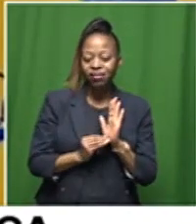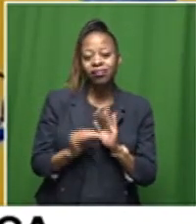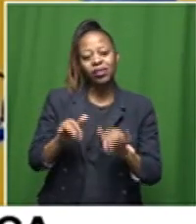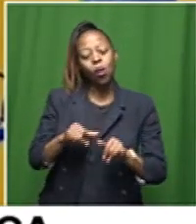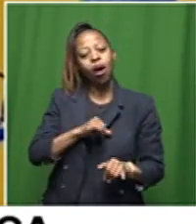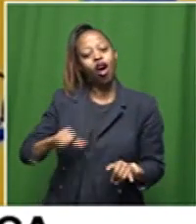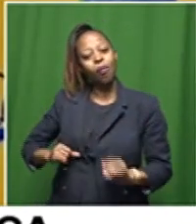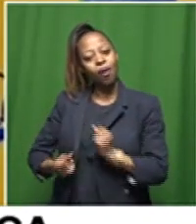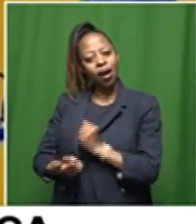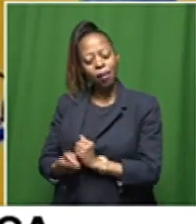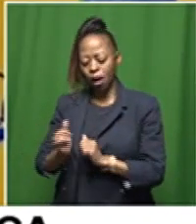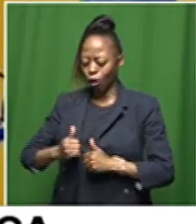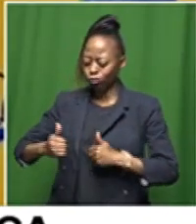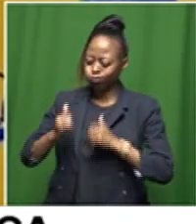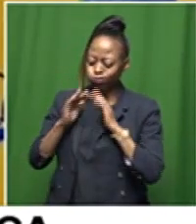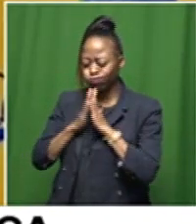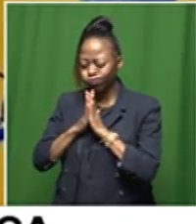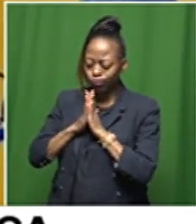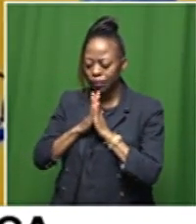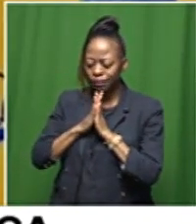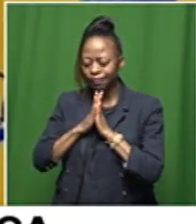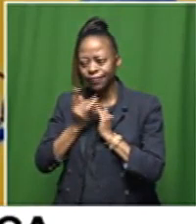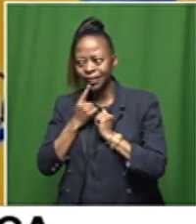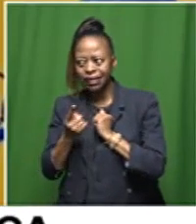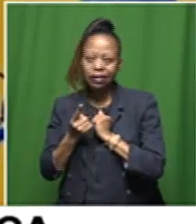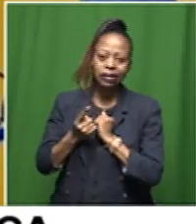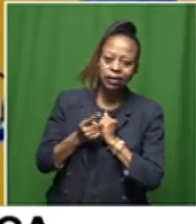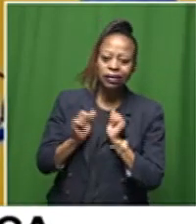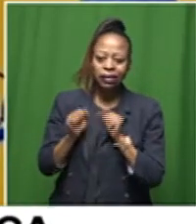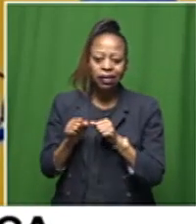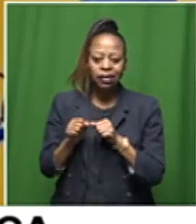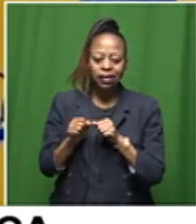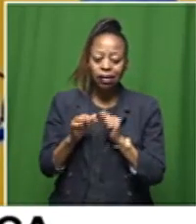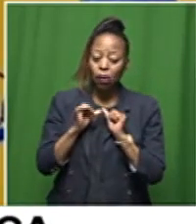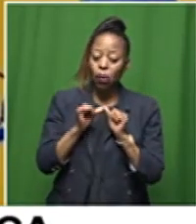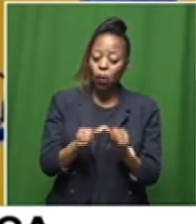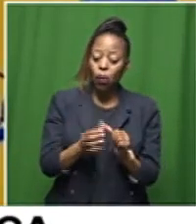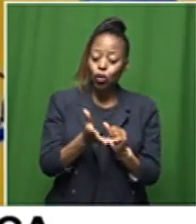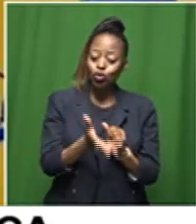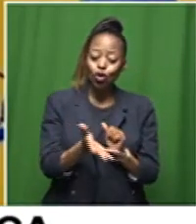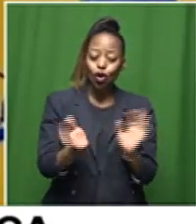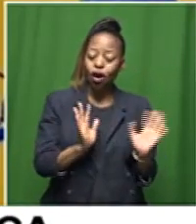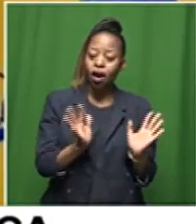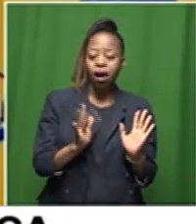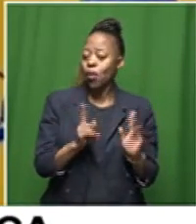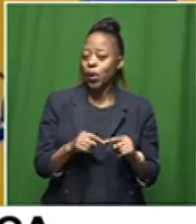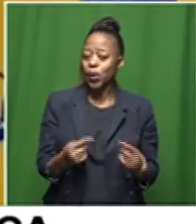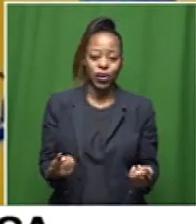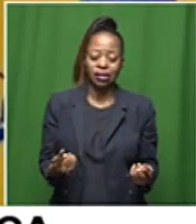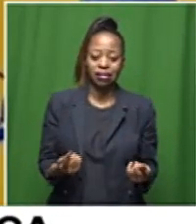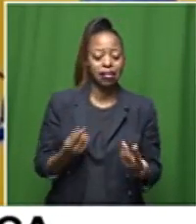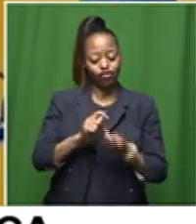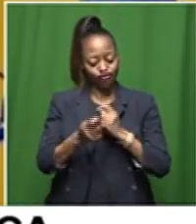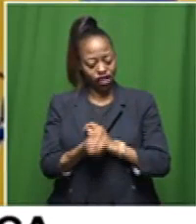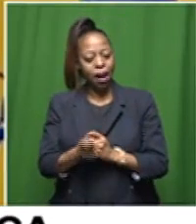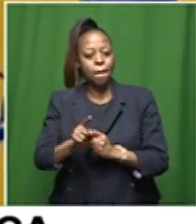is when we sat down and say, look, there is in no way we can continue as if it's business as usual, because